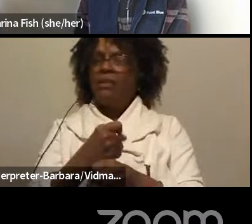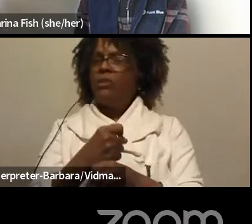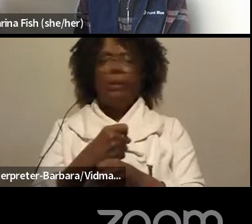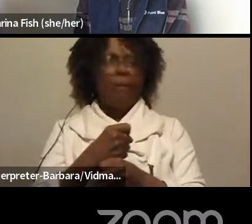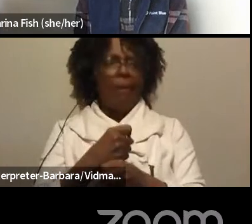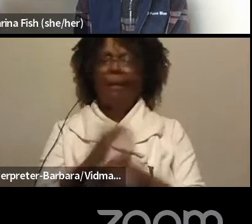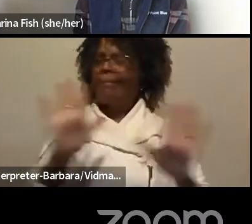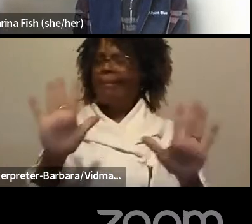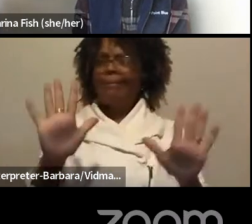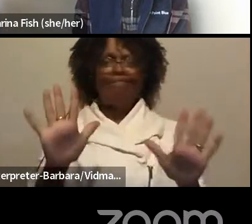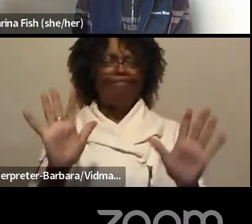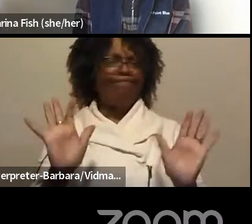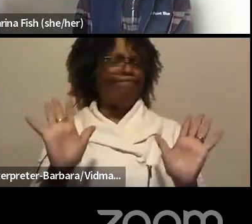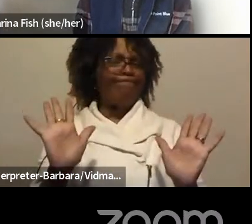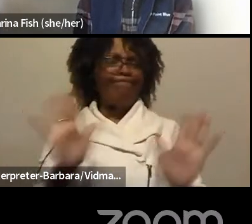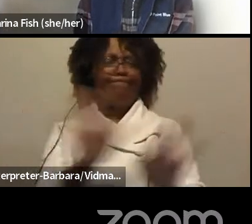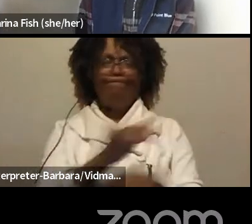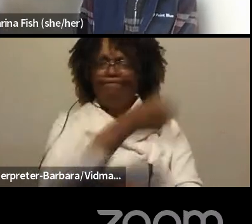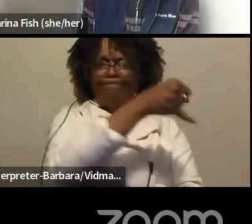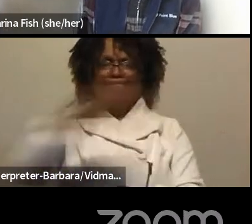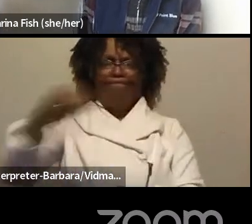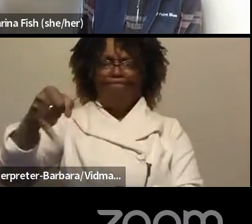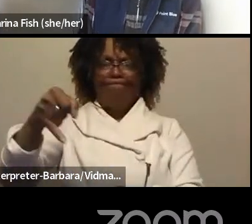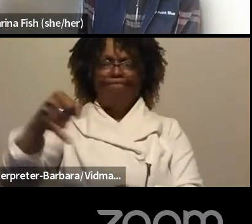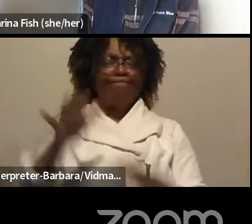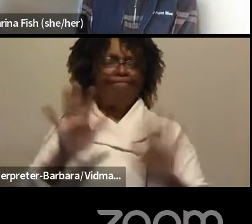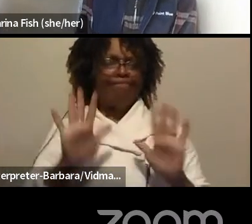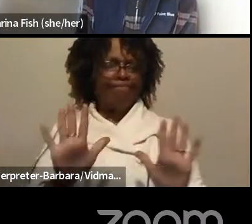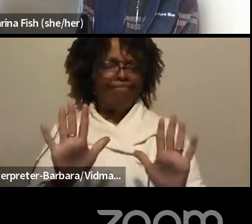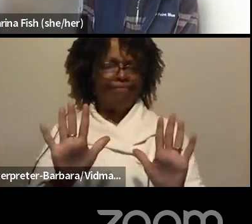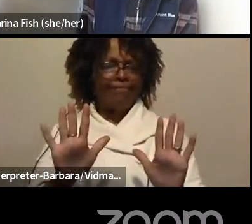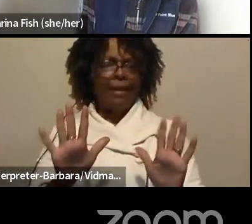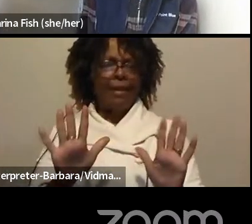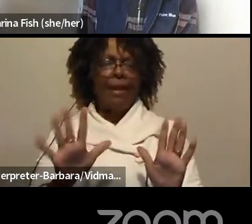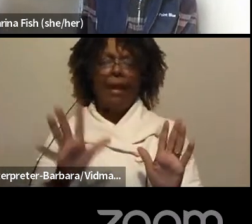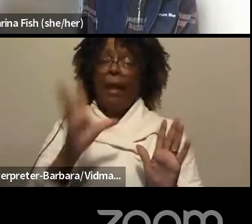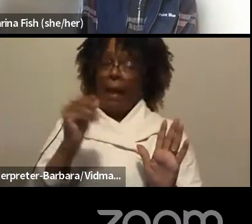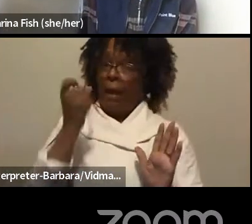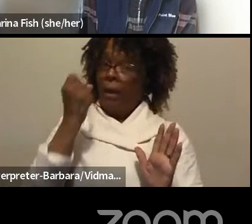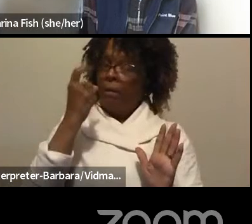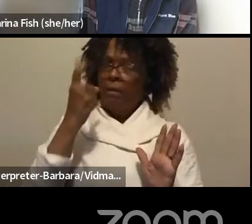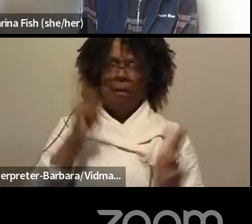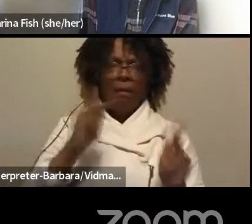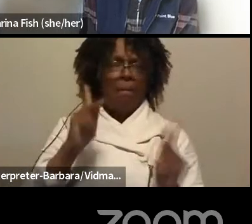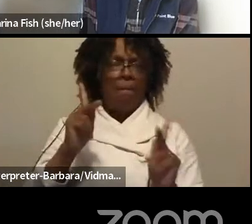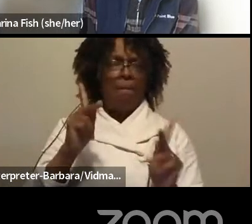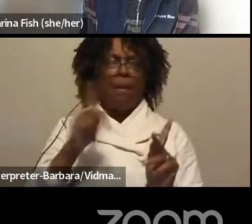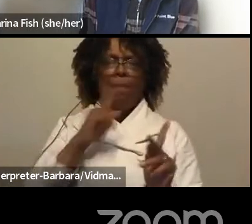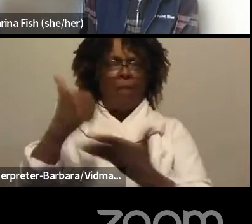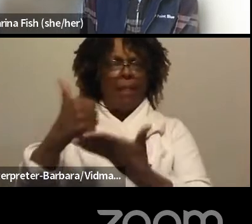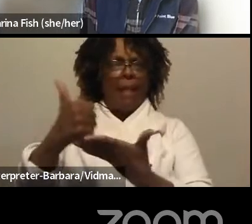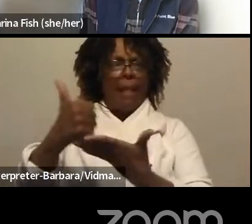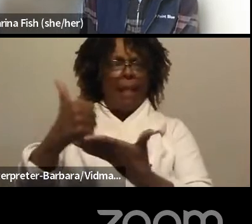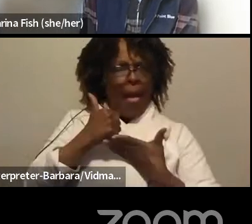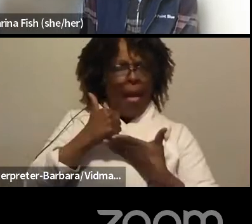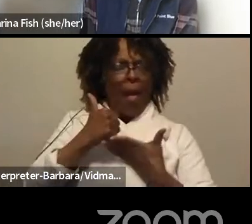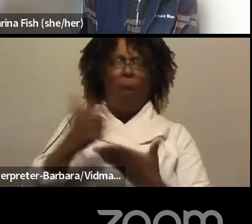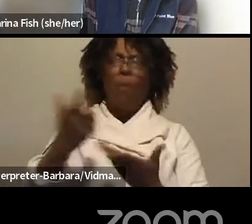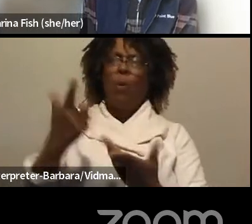It's a lot to deal with, and no one really tells you how to go about it. No one really tells you